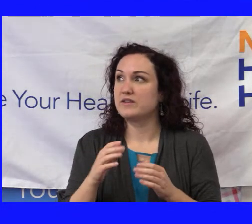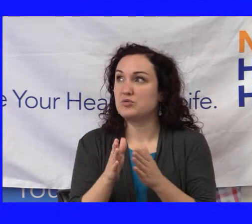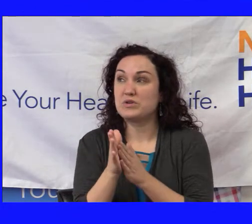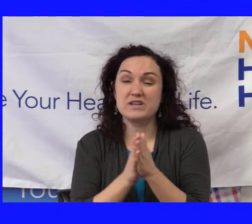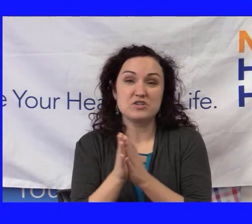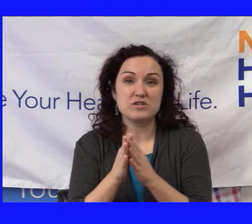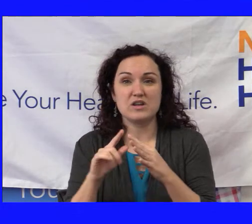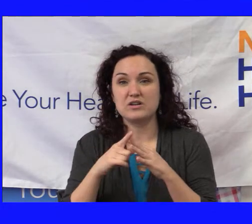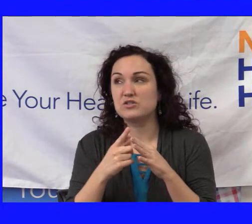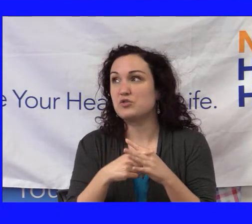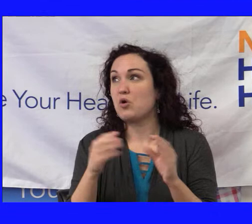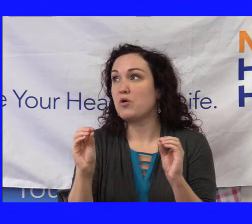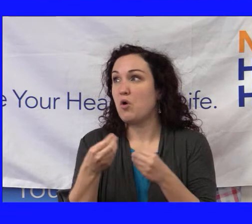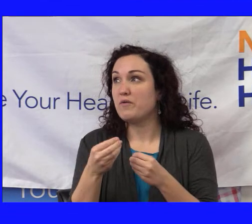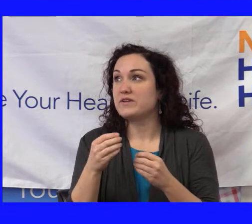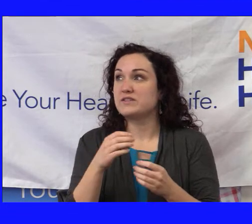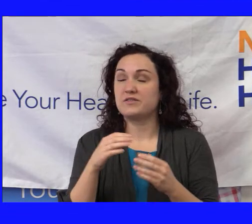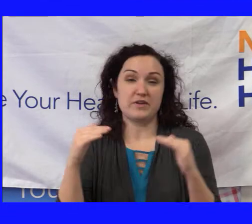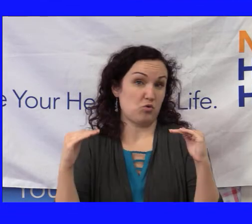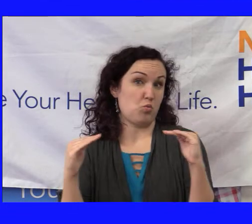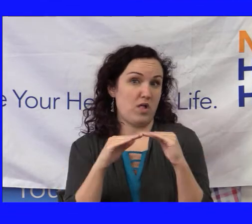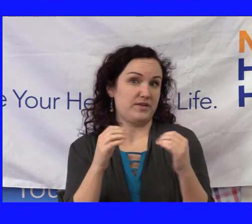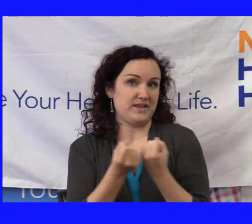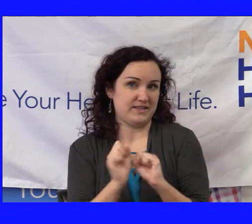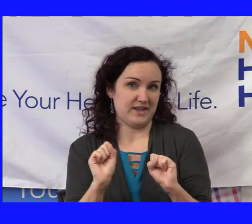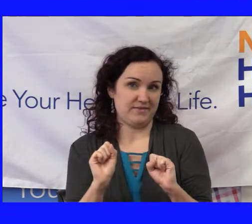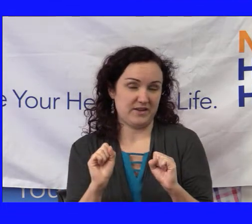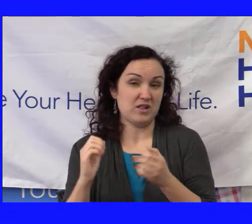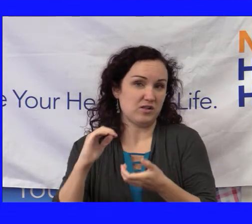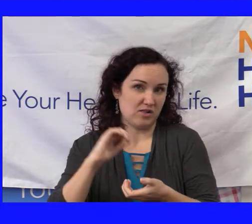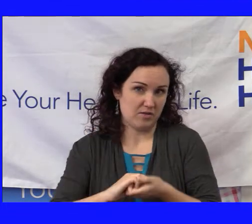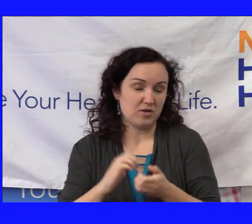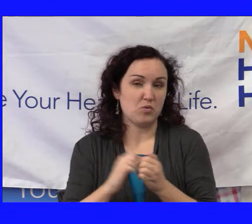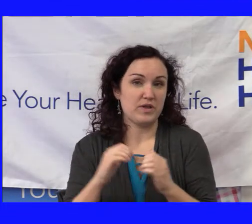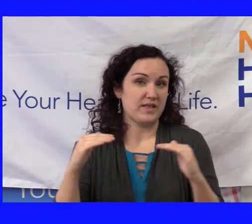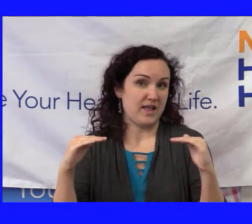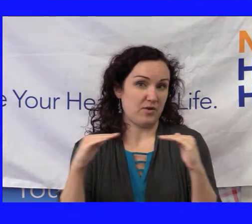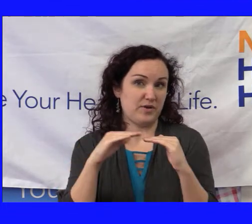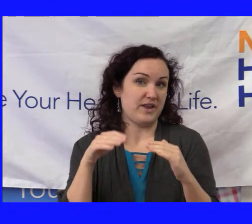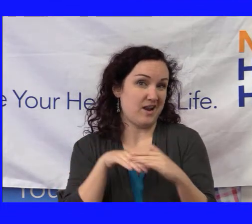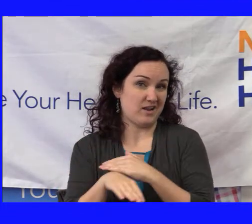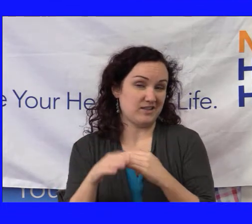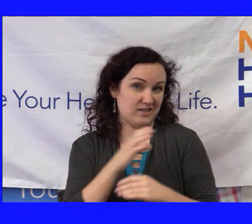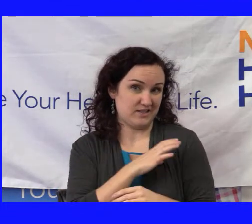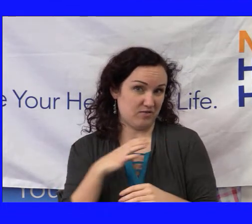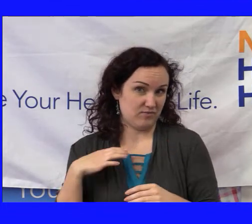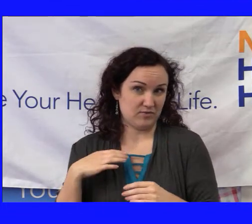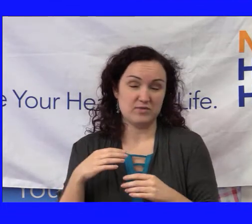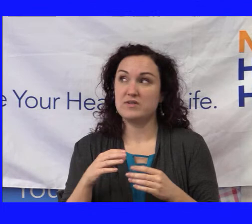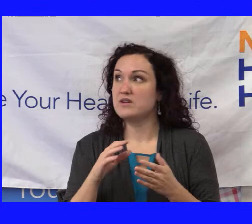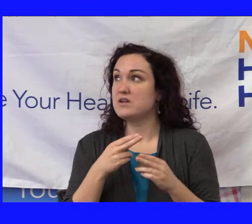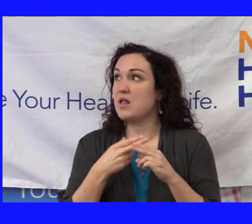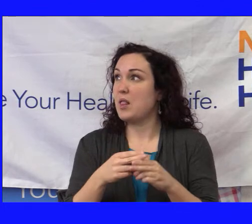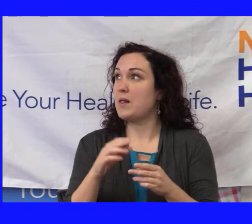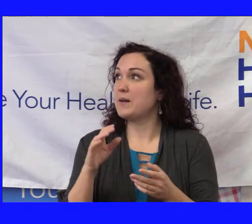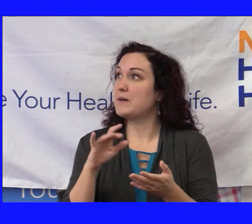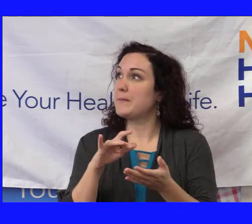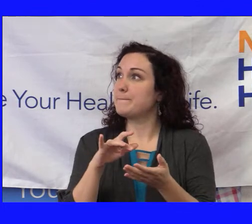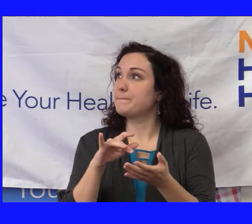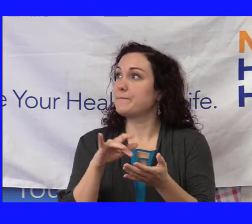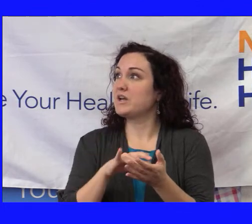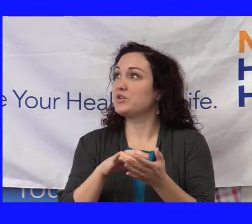the Office of Quality and Safety in close partnership and collaboration with the Equity and Access Council, titled Medical Racism. This work